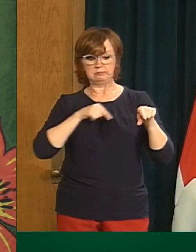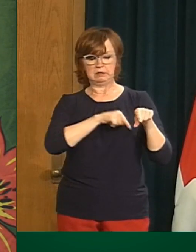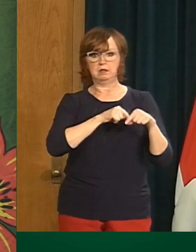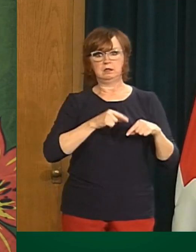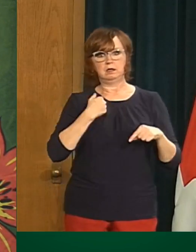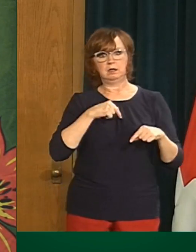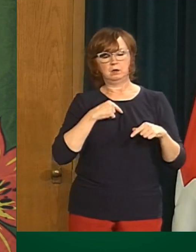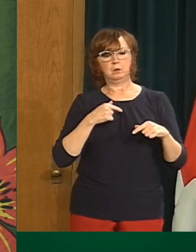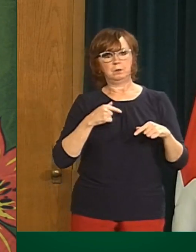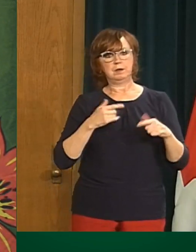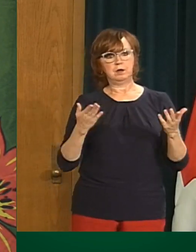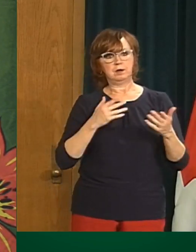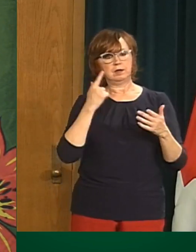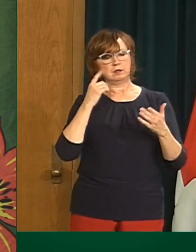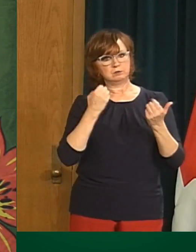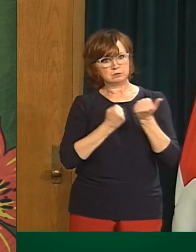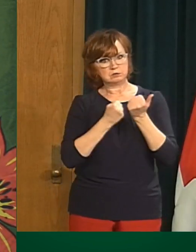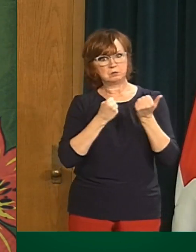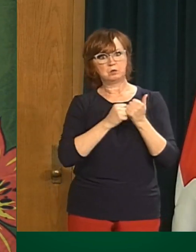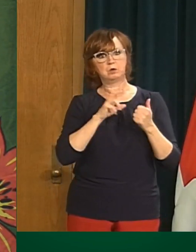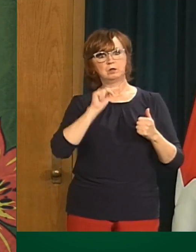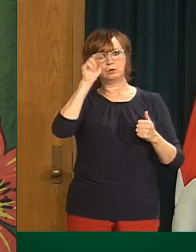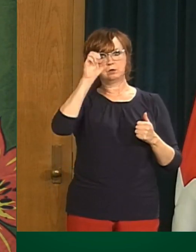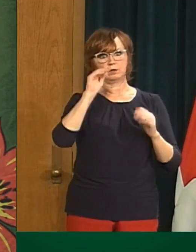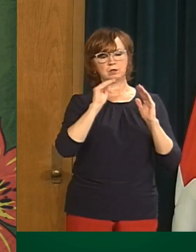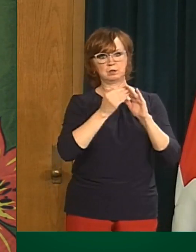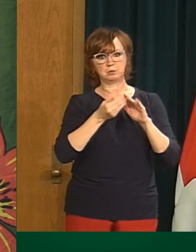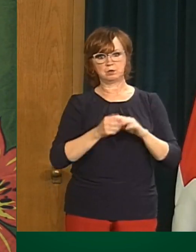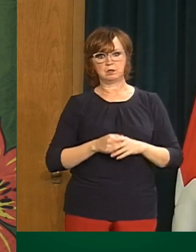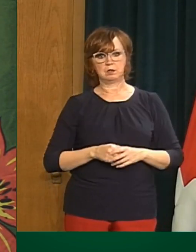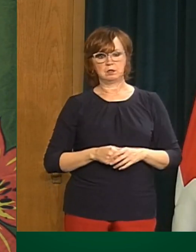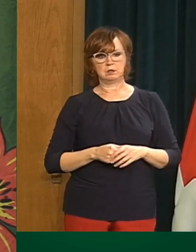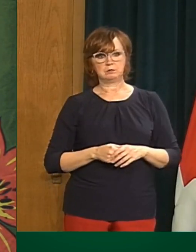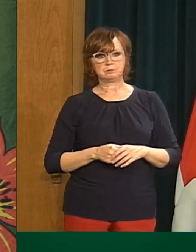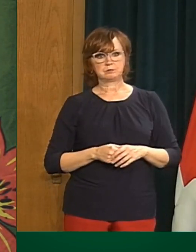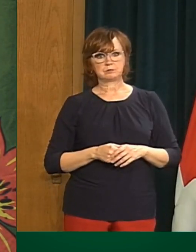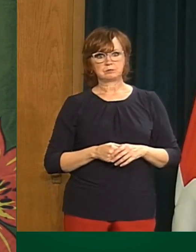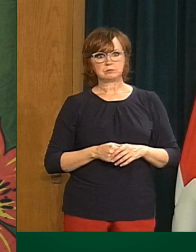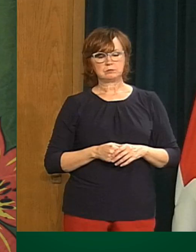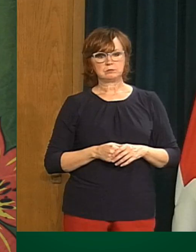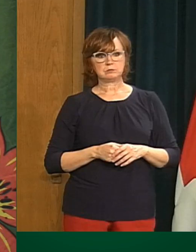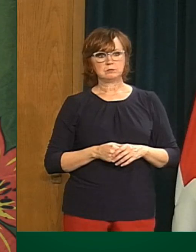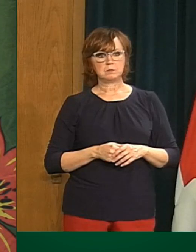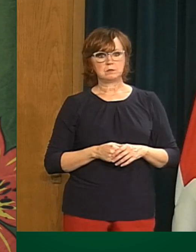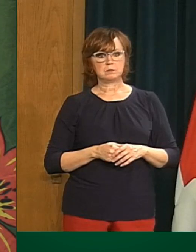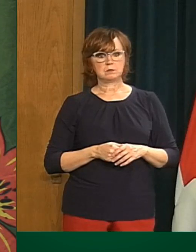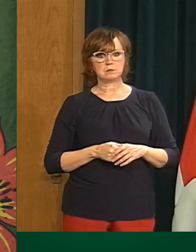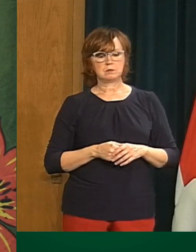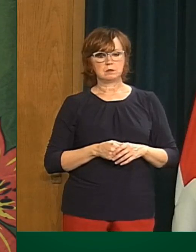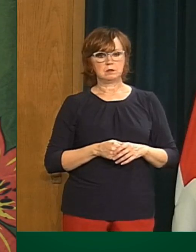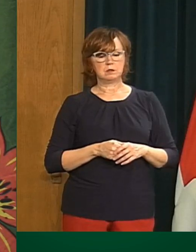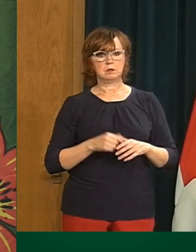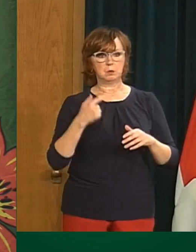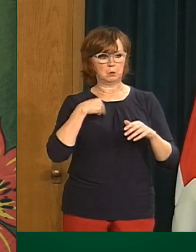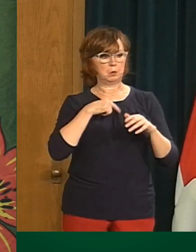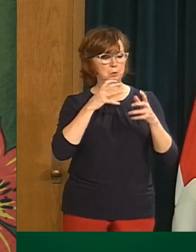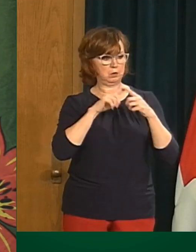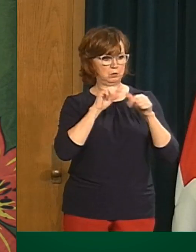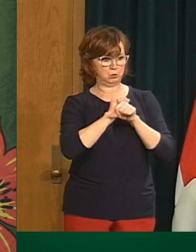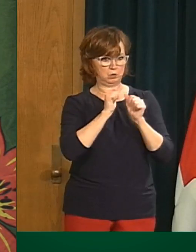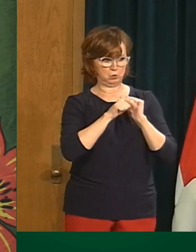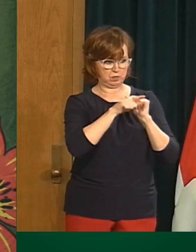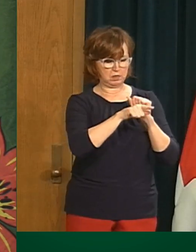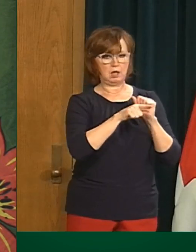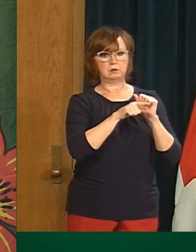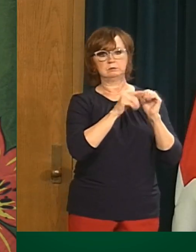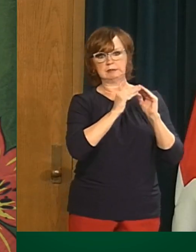is here for our northern communities. We most certainly at this point in time are here to work very closely with the community of La Loche and the surrounding area to ensure